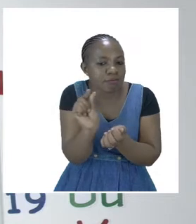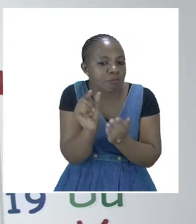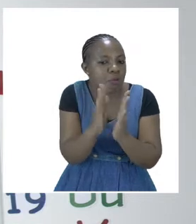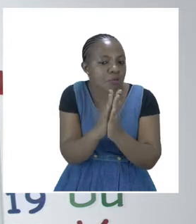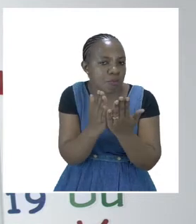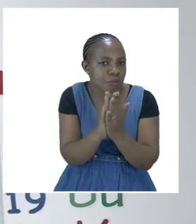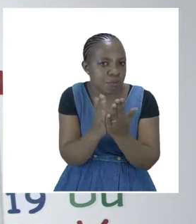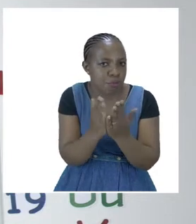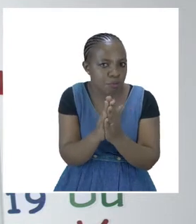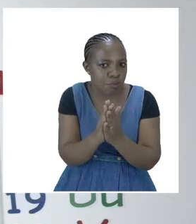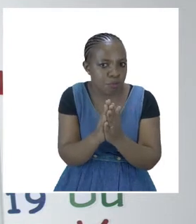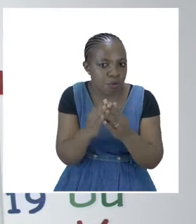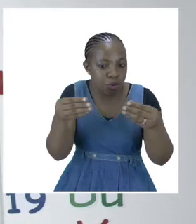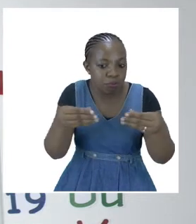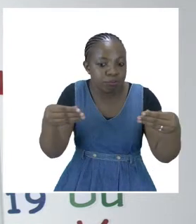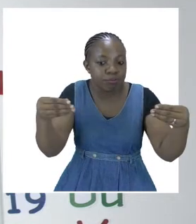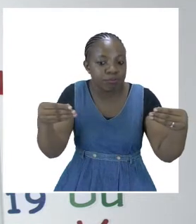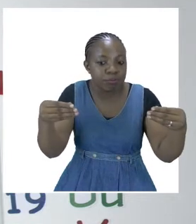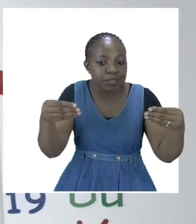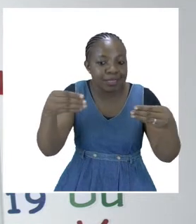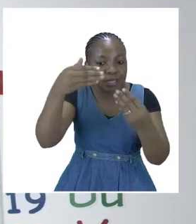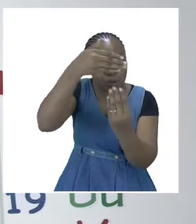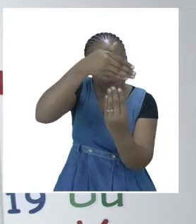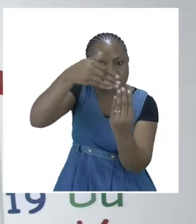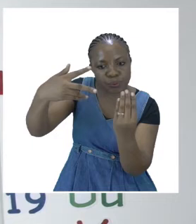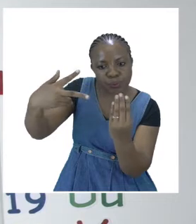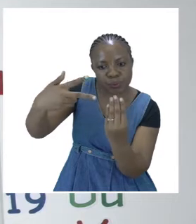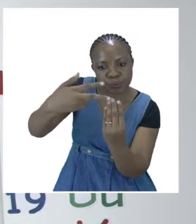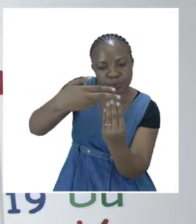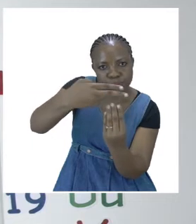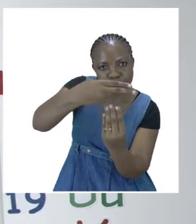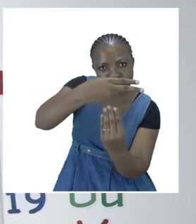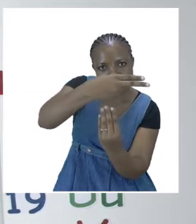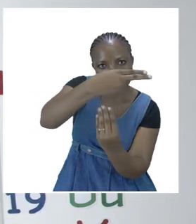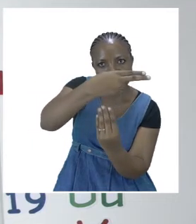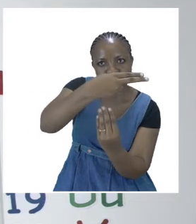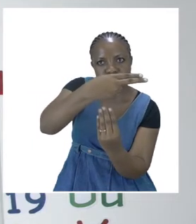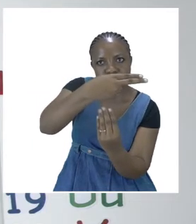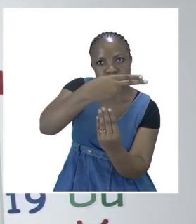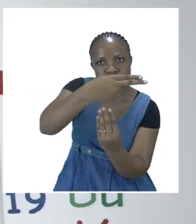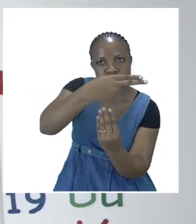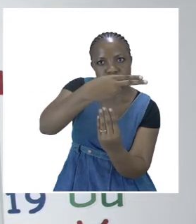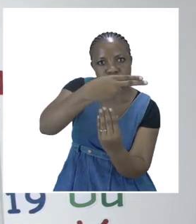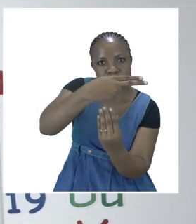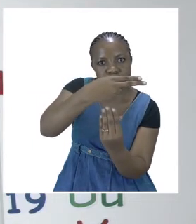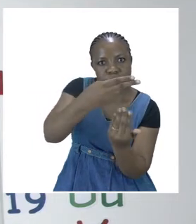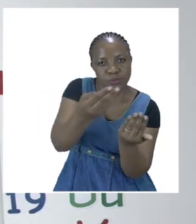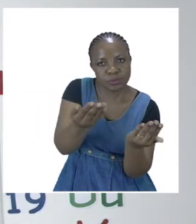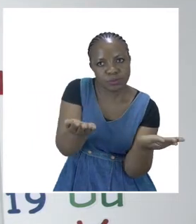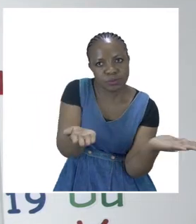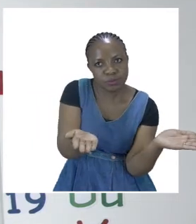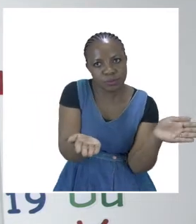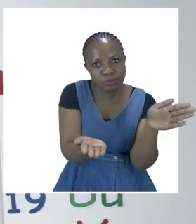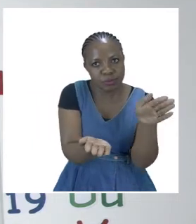booklet. Please cut the top of the lesson booklet with a pair of scissors and fold